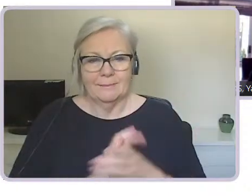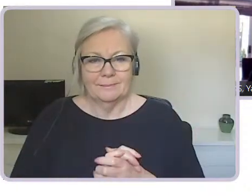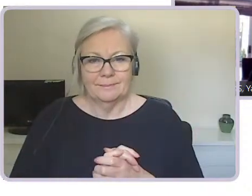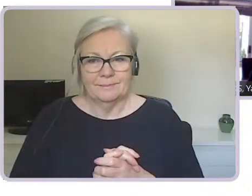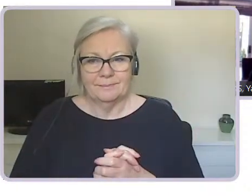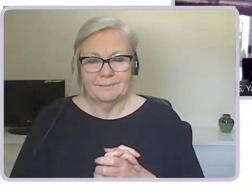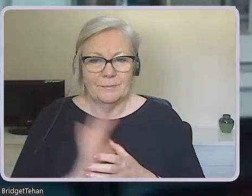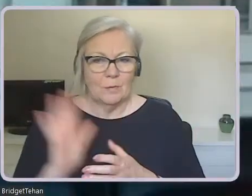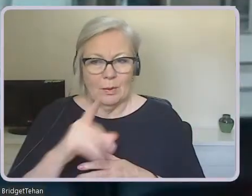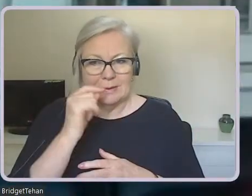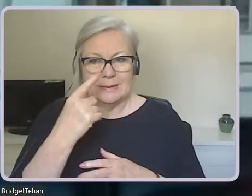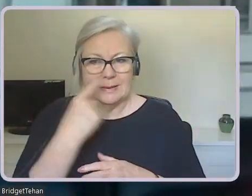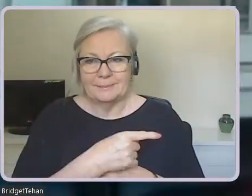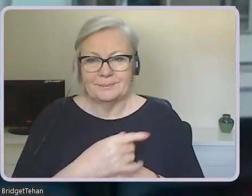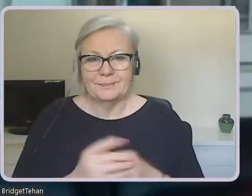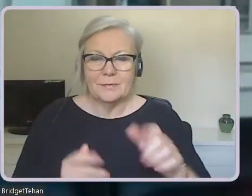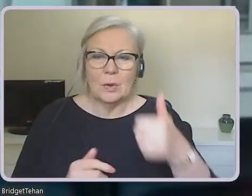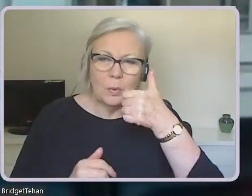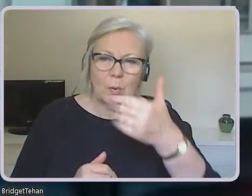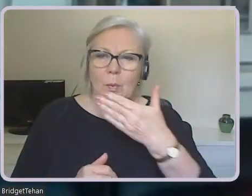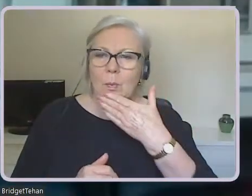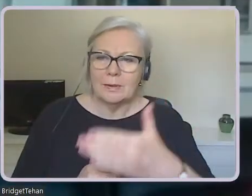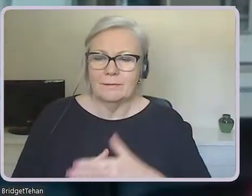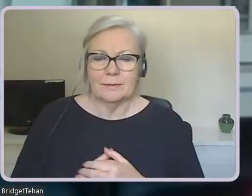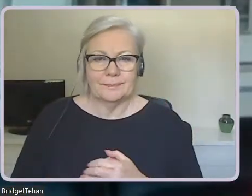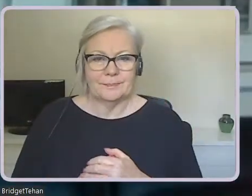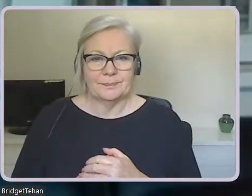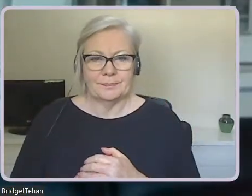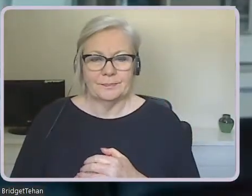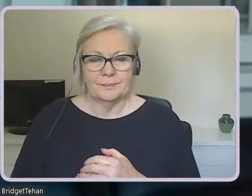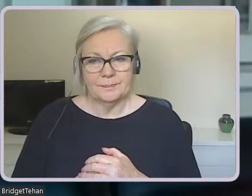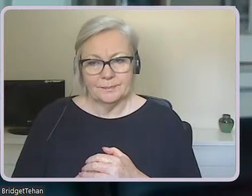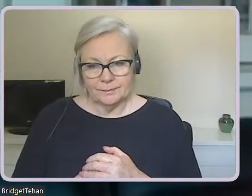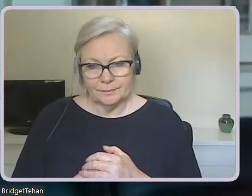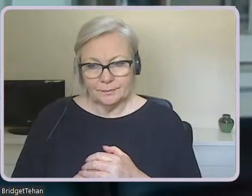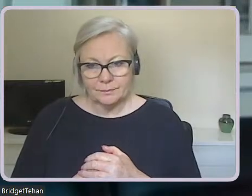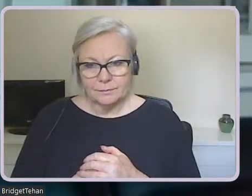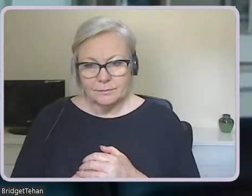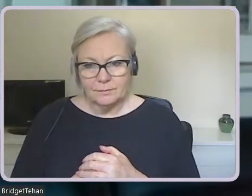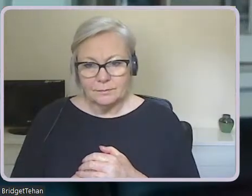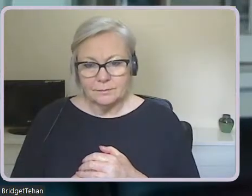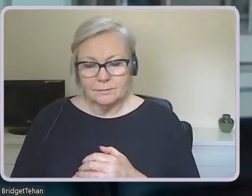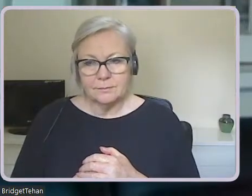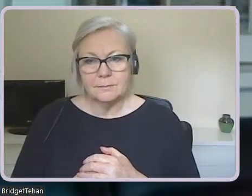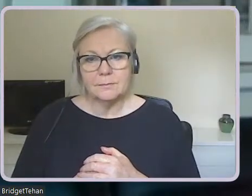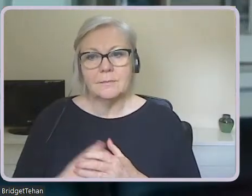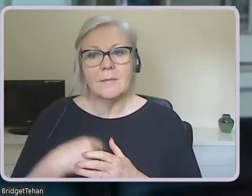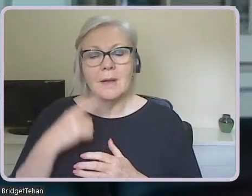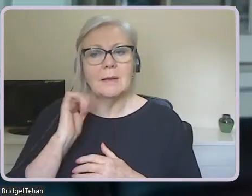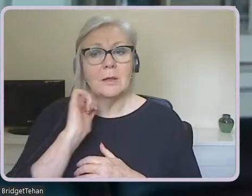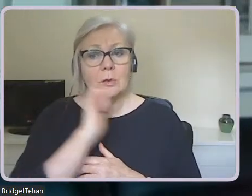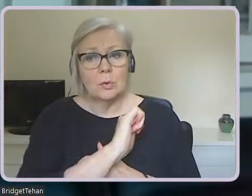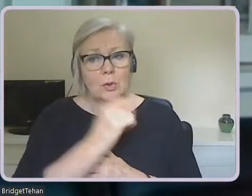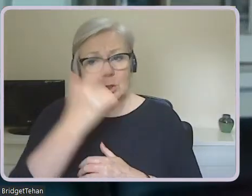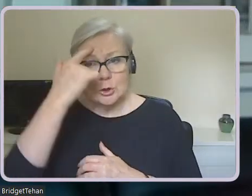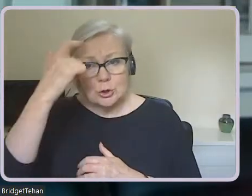afternoon. Yep. Wonderful. Thank you so much, Christina. I think each of those suggestions are